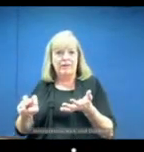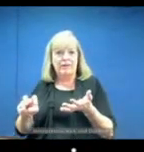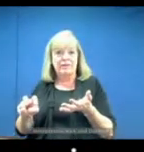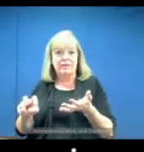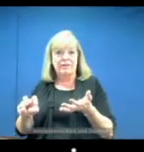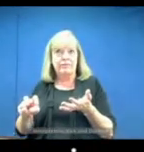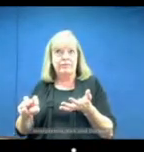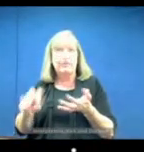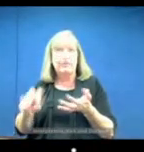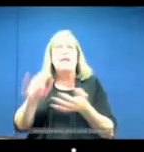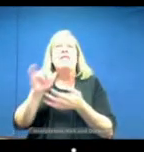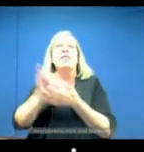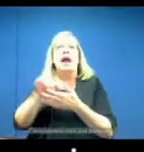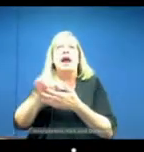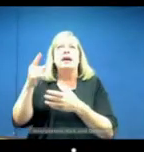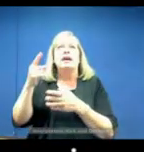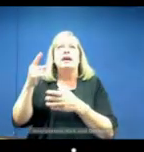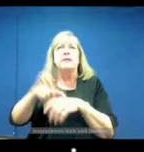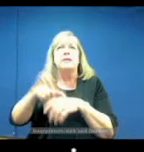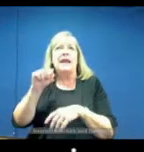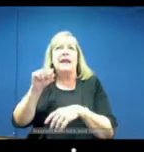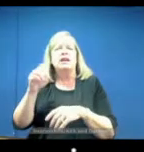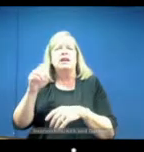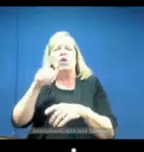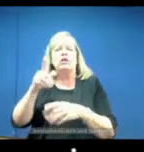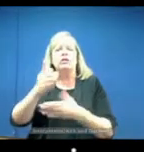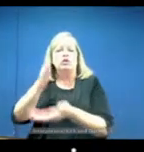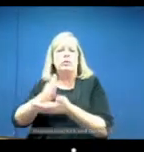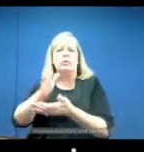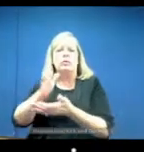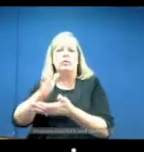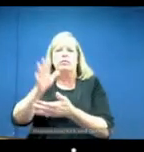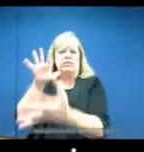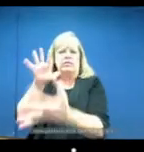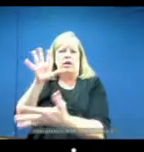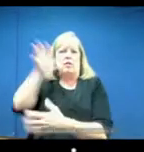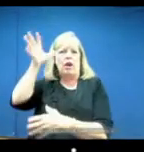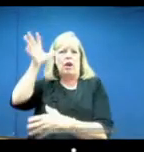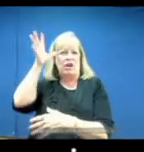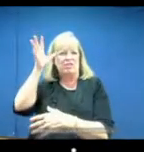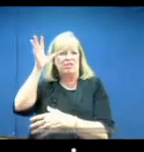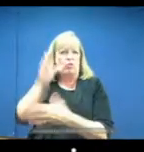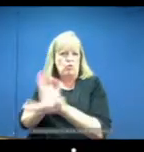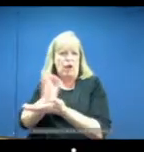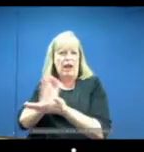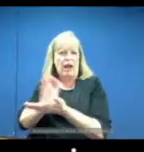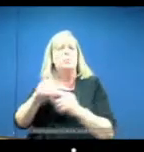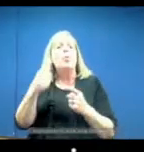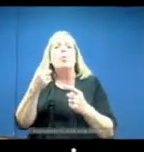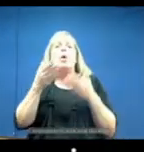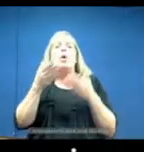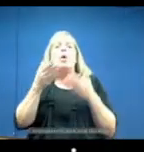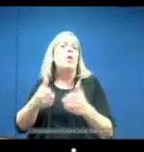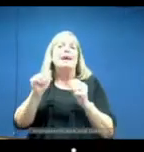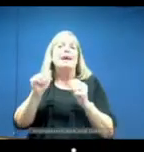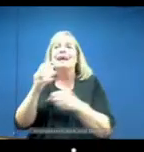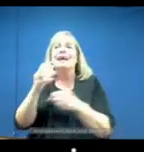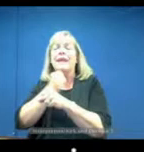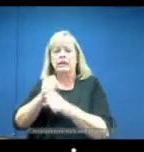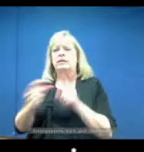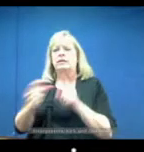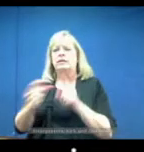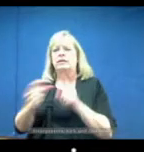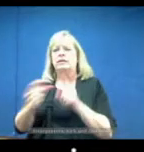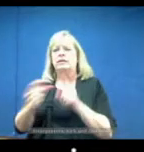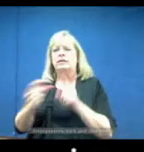a termination of parental rights case, but that's one resource for you is to go to the judge's secretary. If you have the case number and